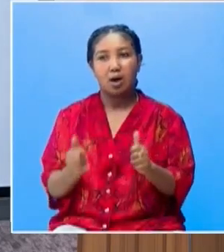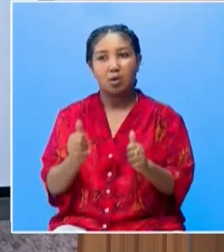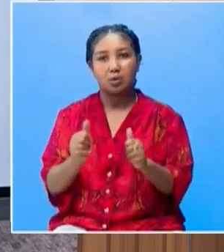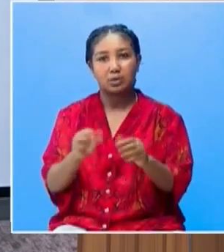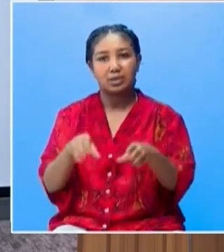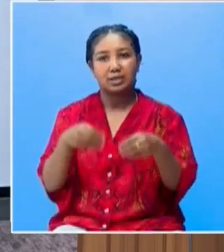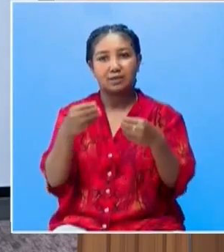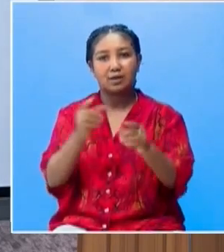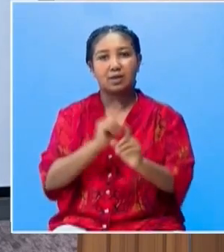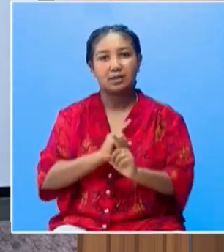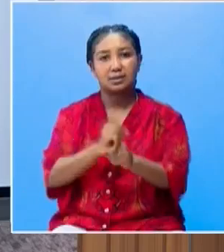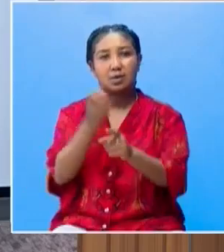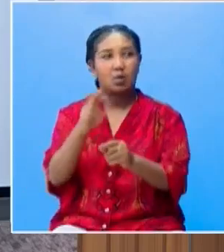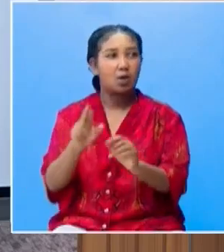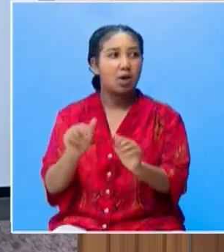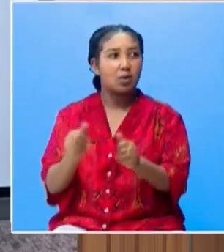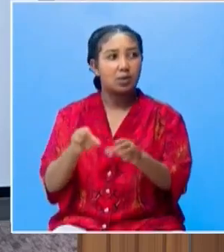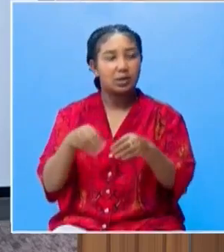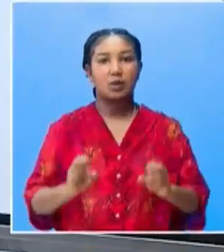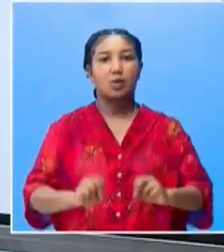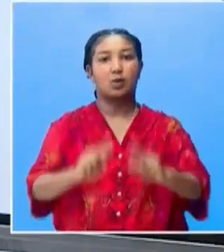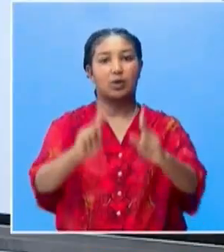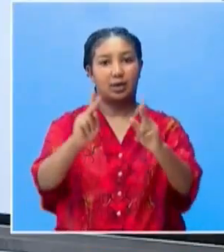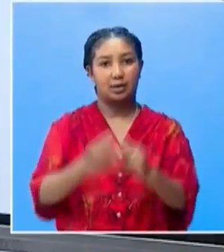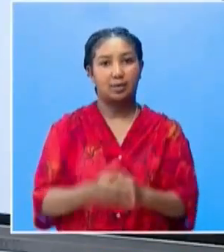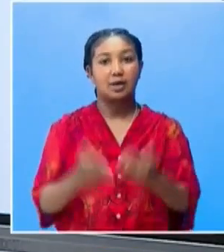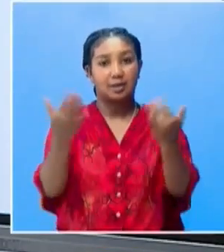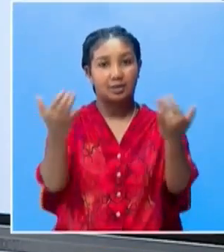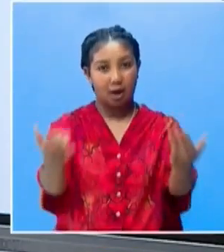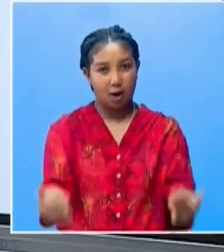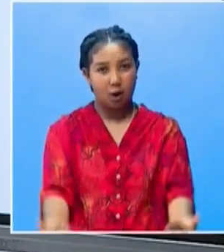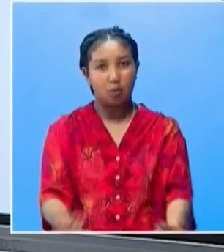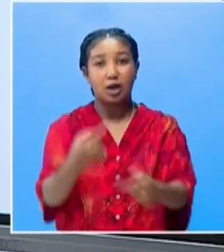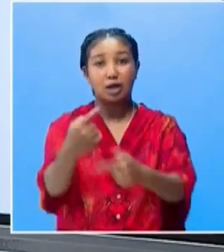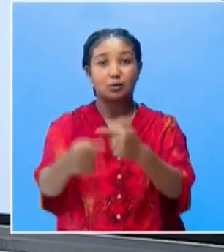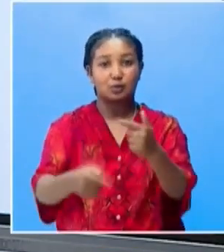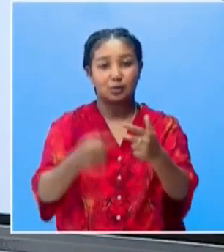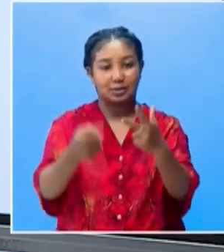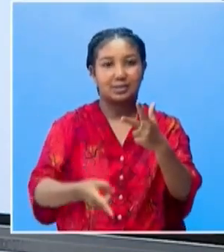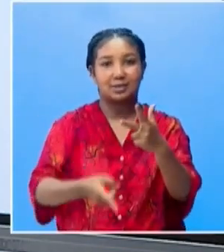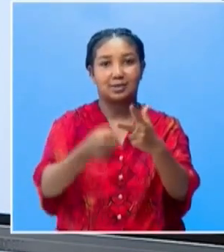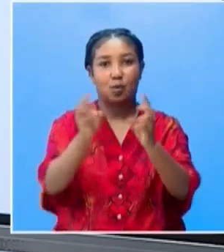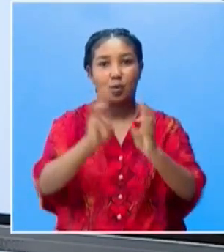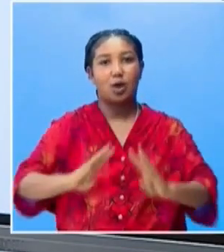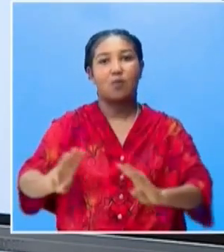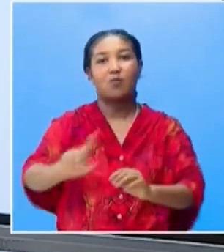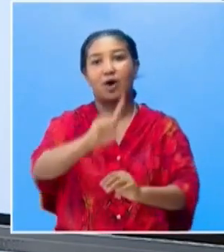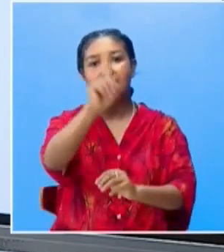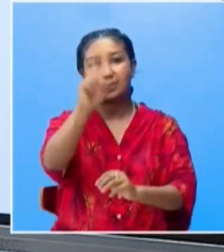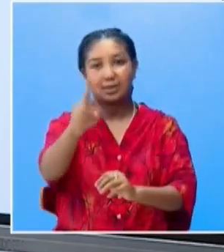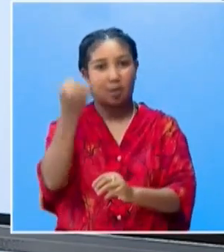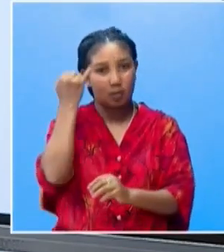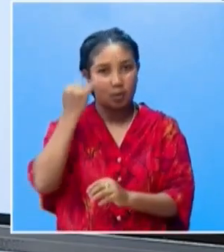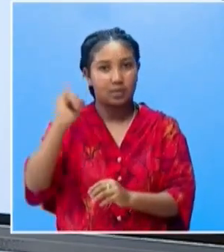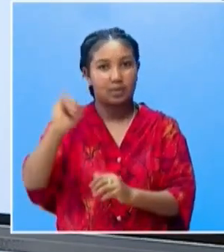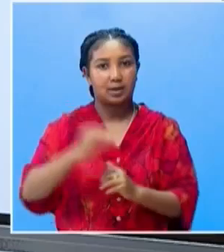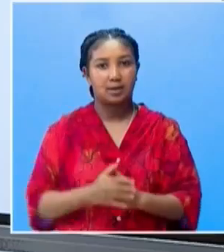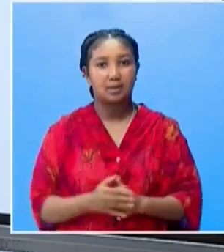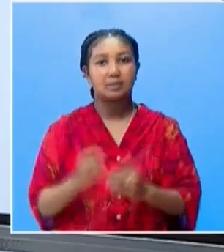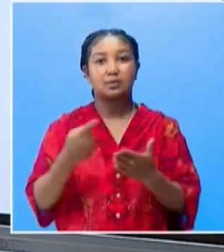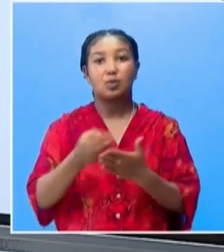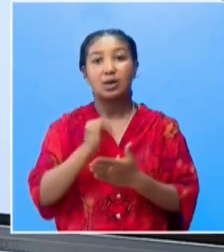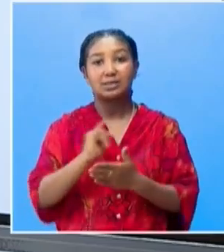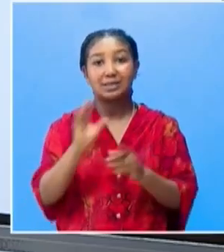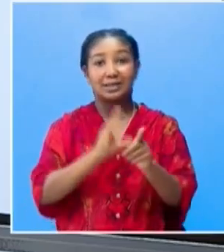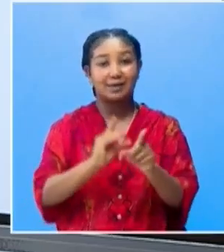an answer or how we give an opinion. Now, let's go to the third way of asking an opinion. This one